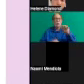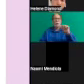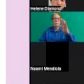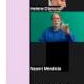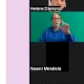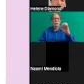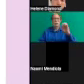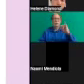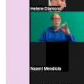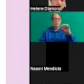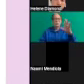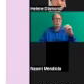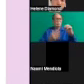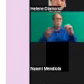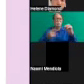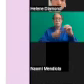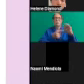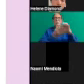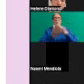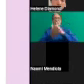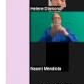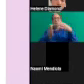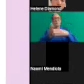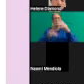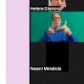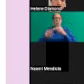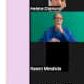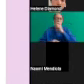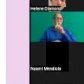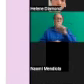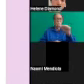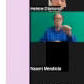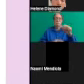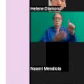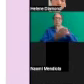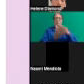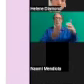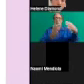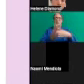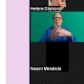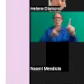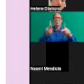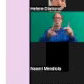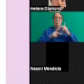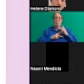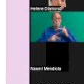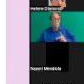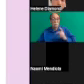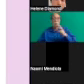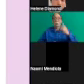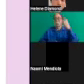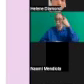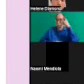as you can see here, ableism is discrimination against people who are disabled. It includes discrimination against people with physical, mental, or